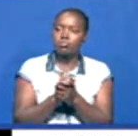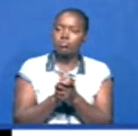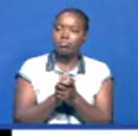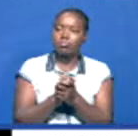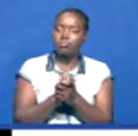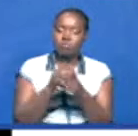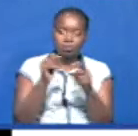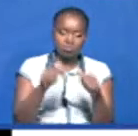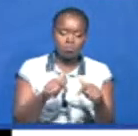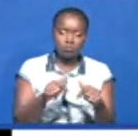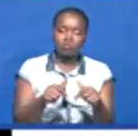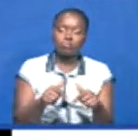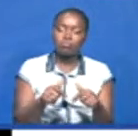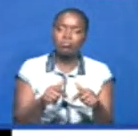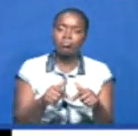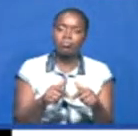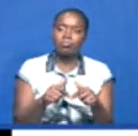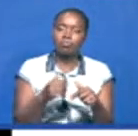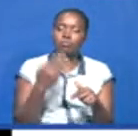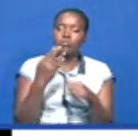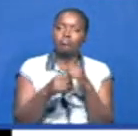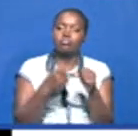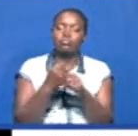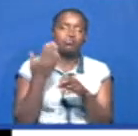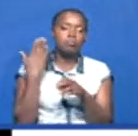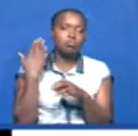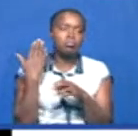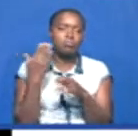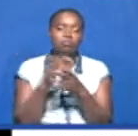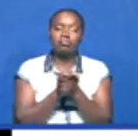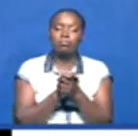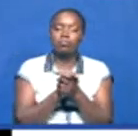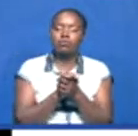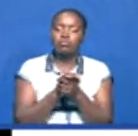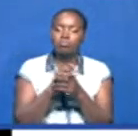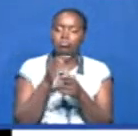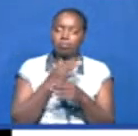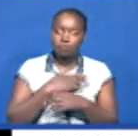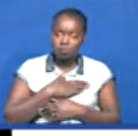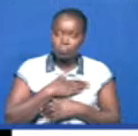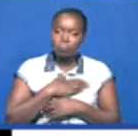Today, 4 years ago, His Excellency the President